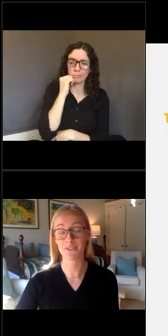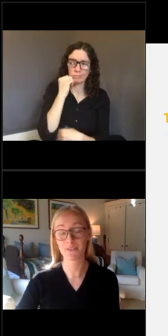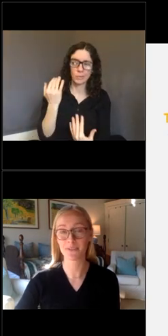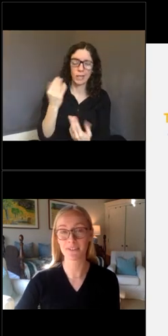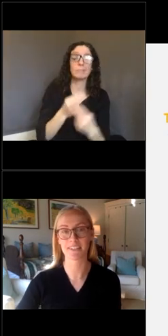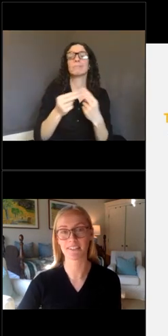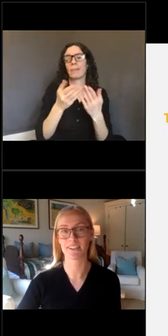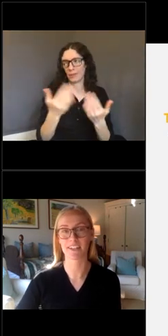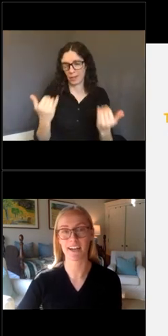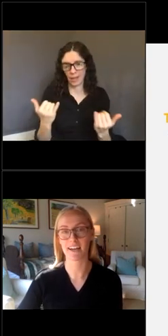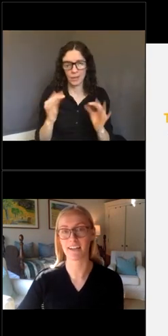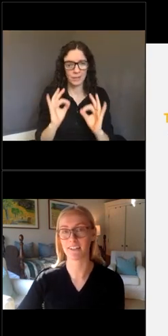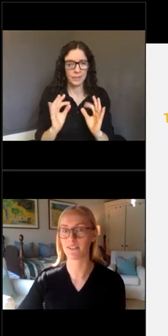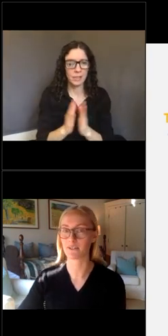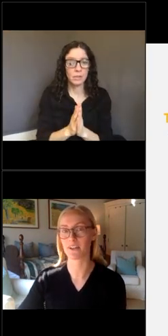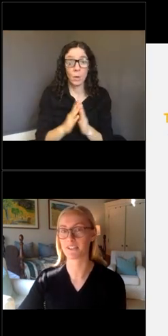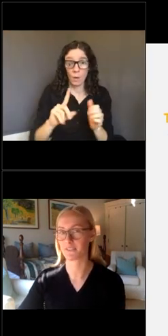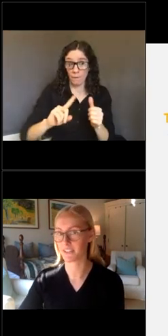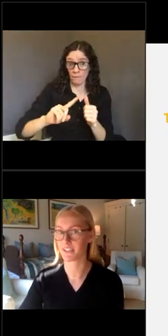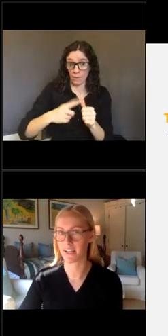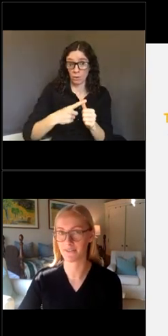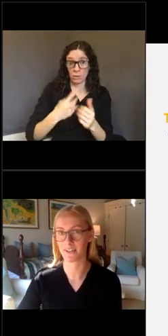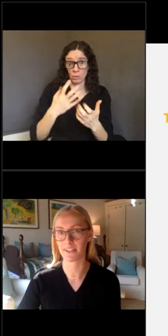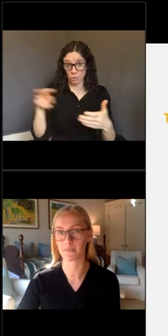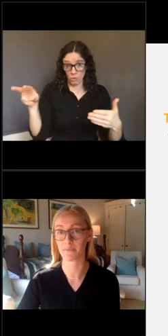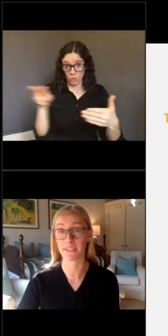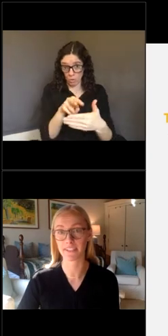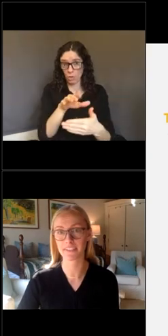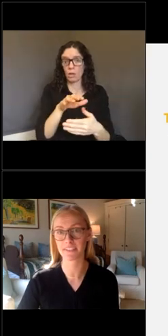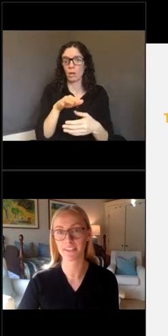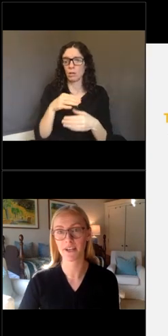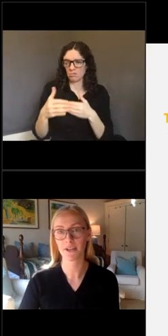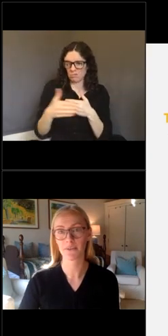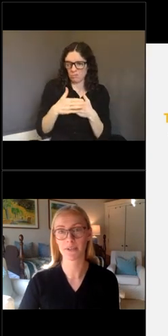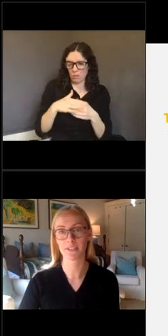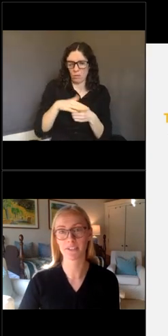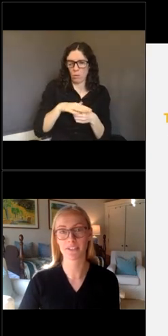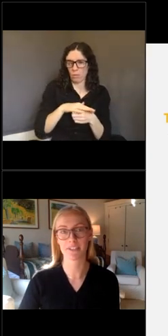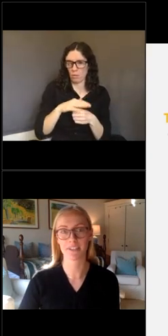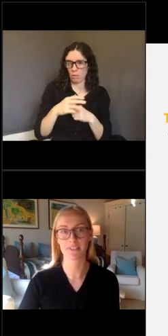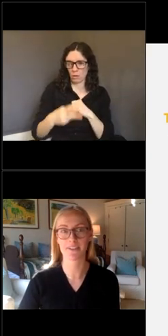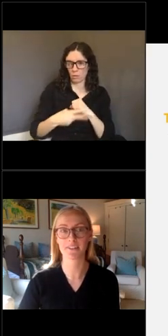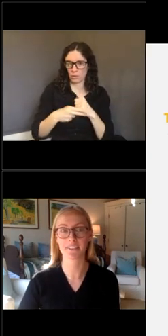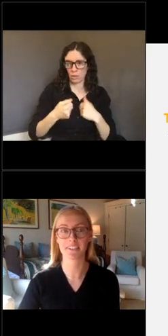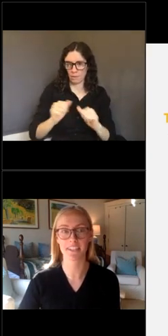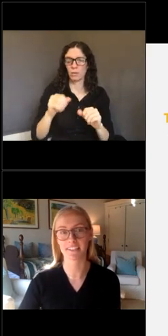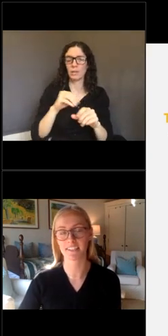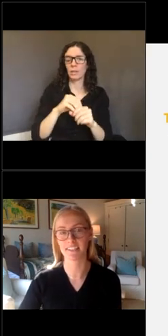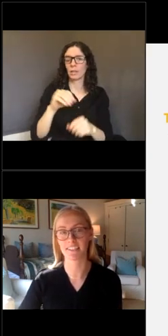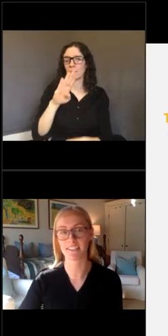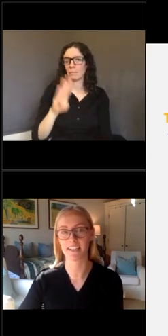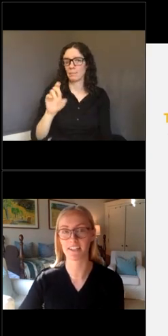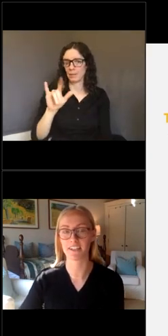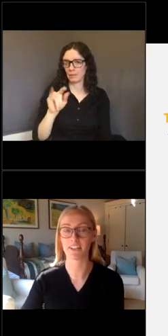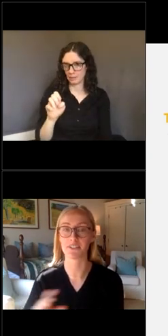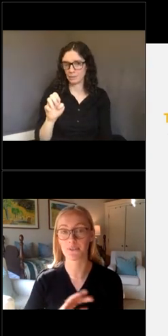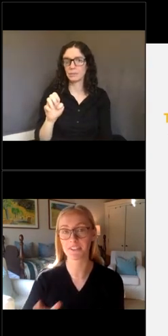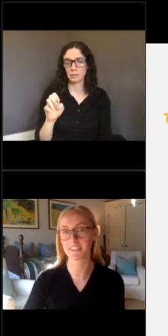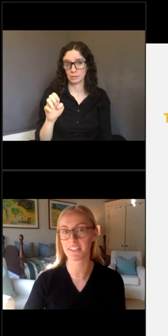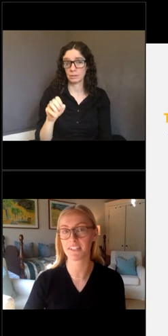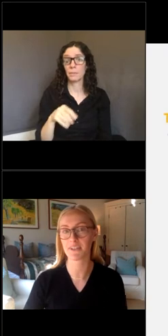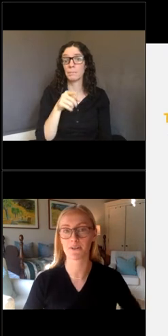So first, we'll take a look at a local conservation effort in Belize, which has found success in taking